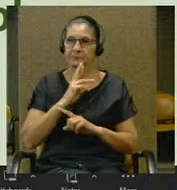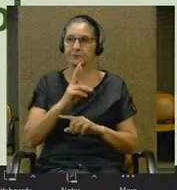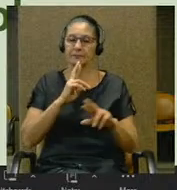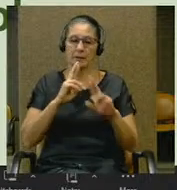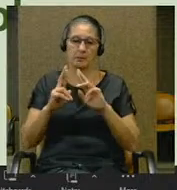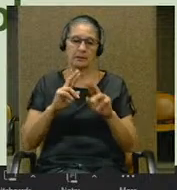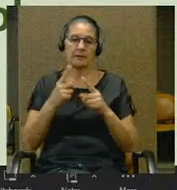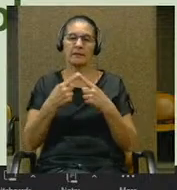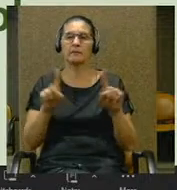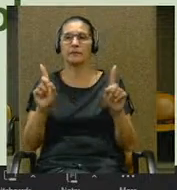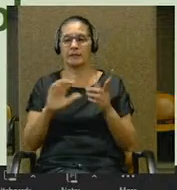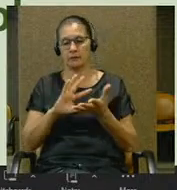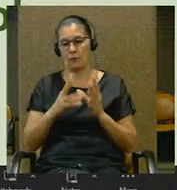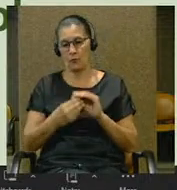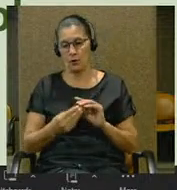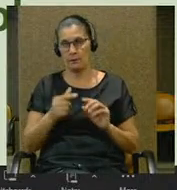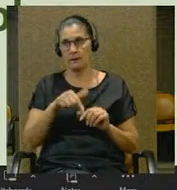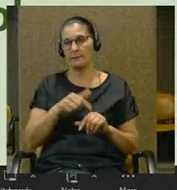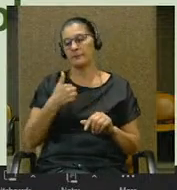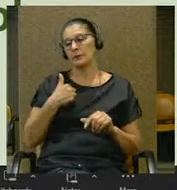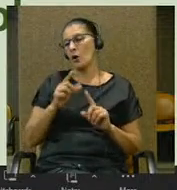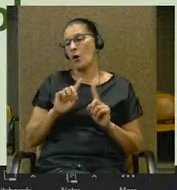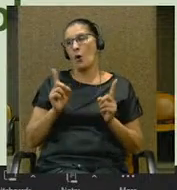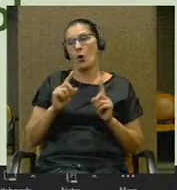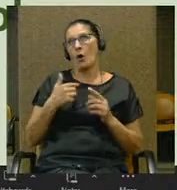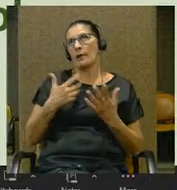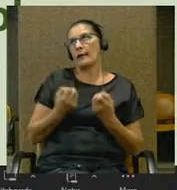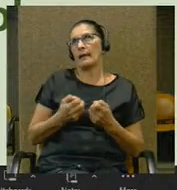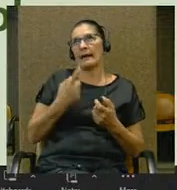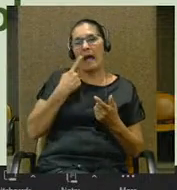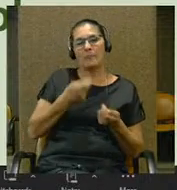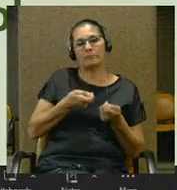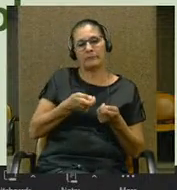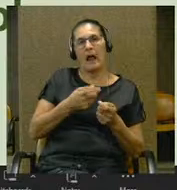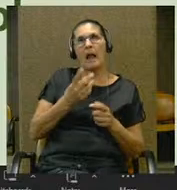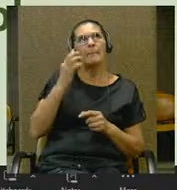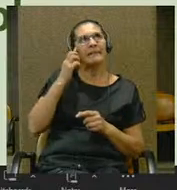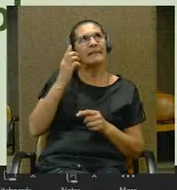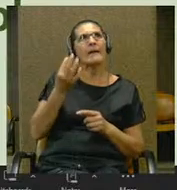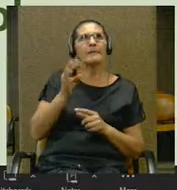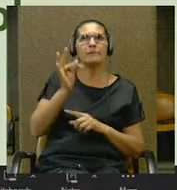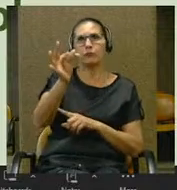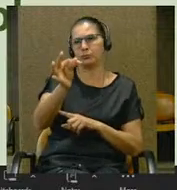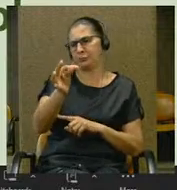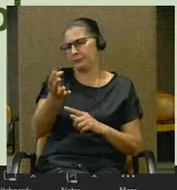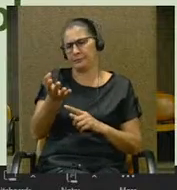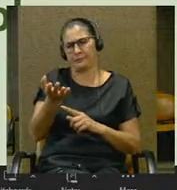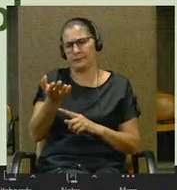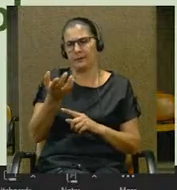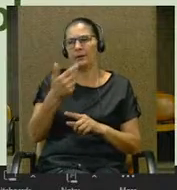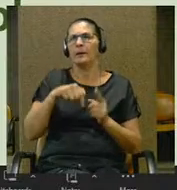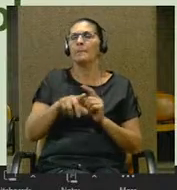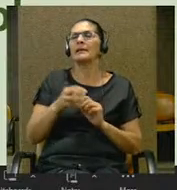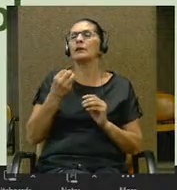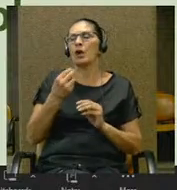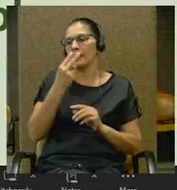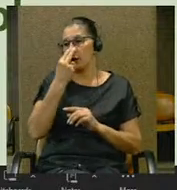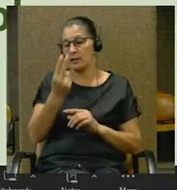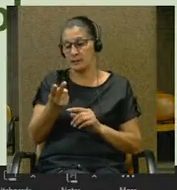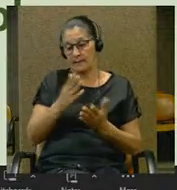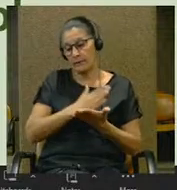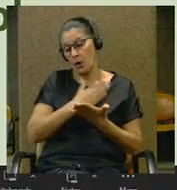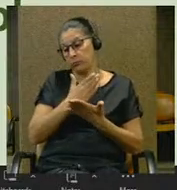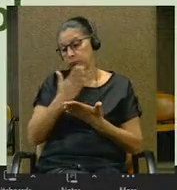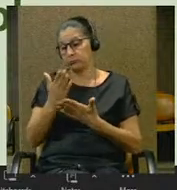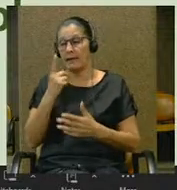can respond in different ways, and I'm not trying to predict the future here, but given what